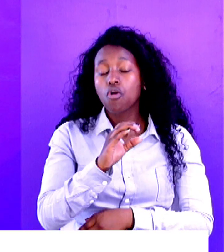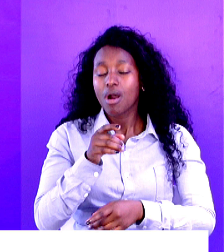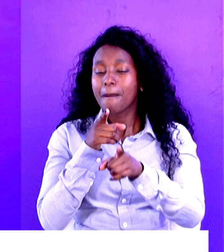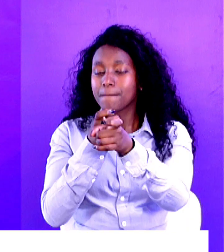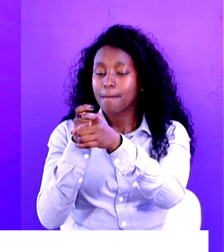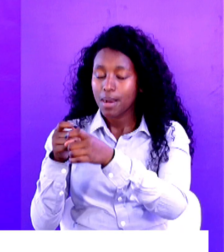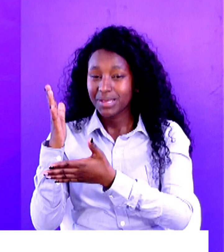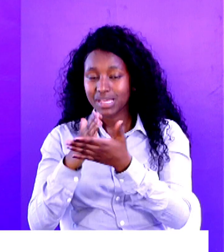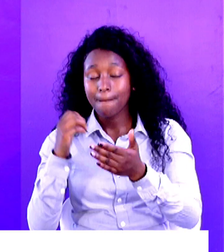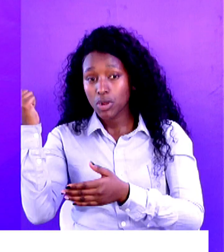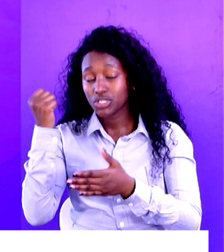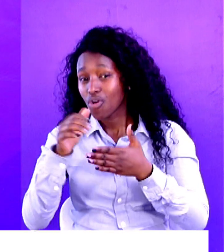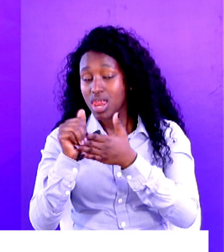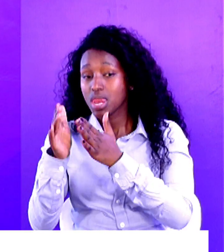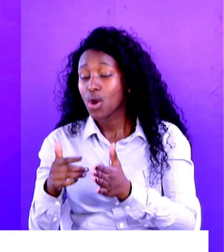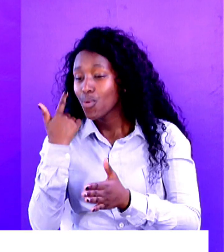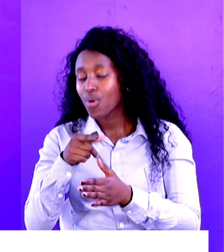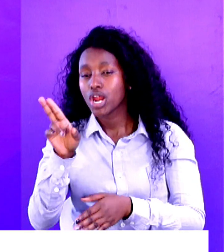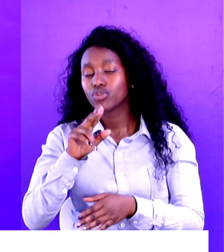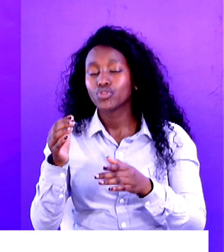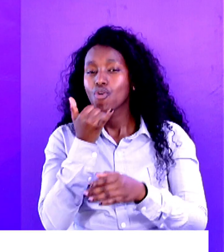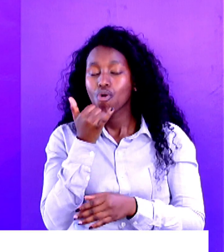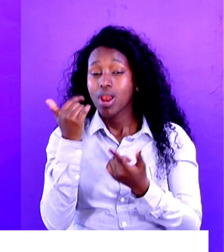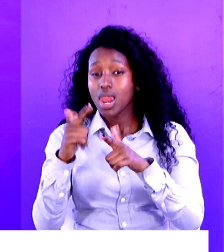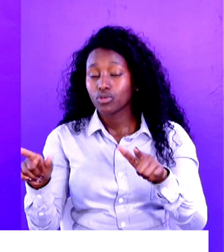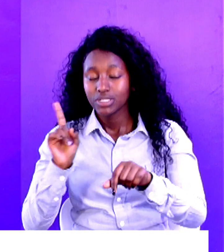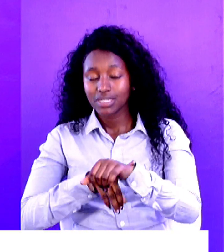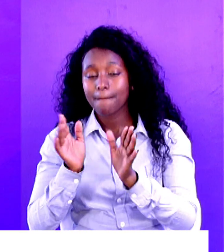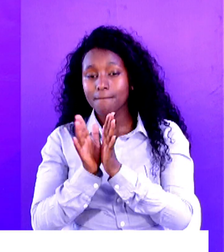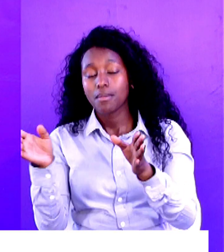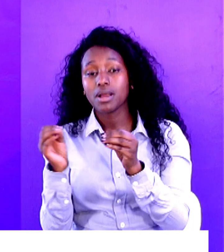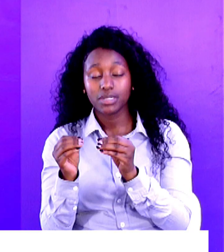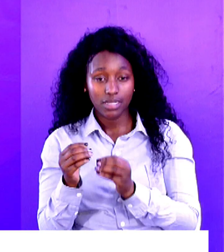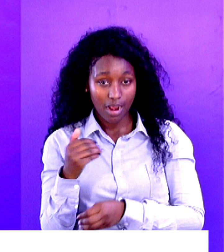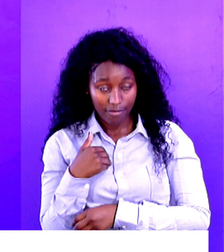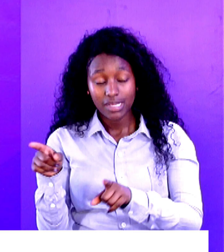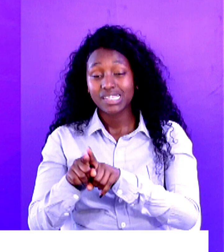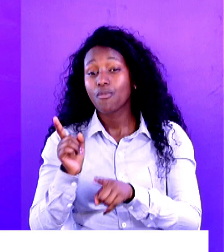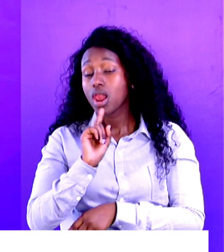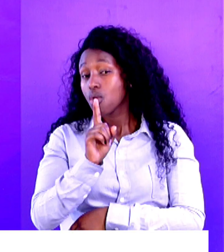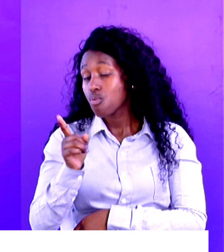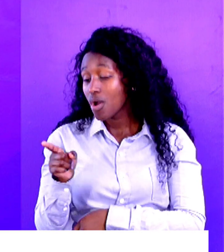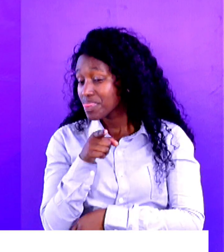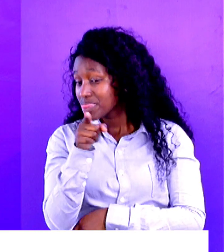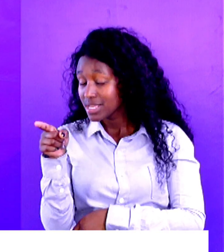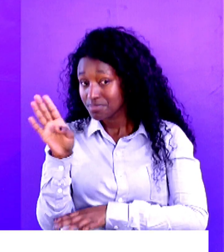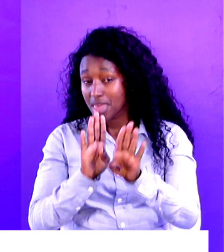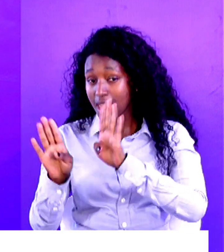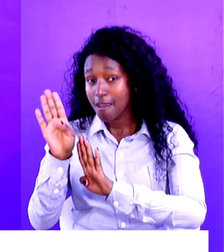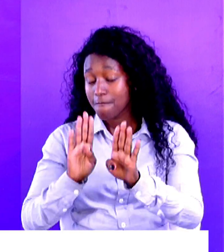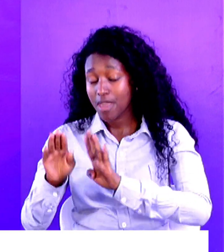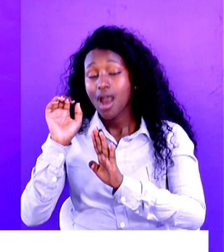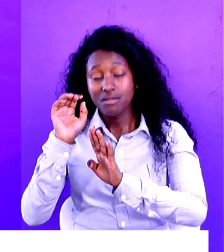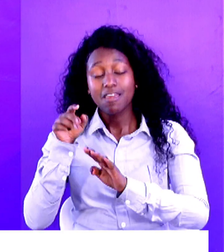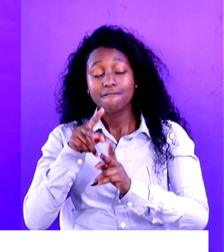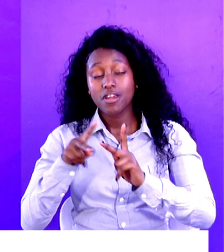accused of using inflammatory language during the public rallies. They warned that such contact poses a serious threat